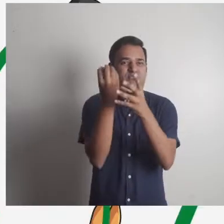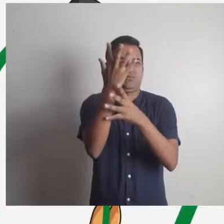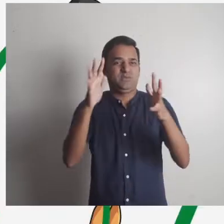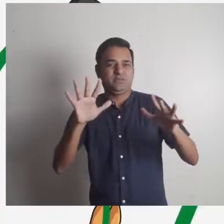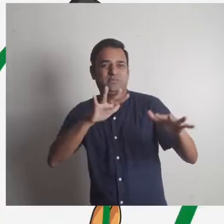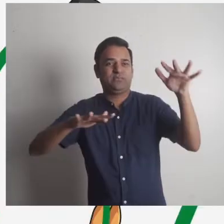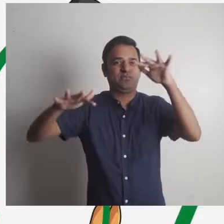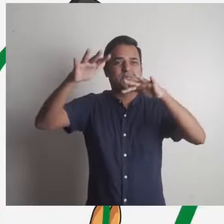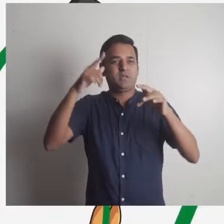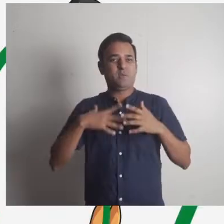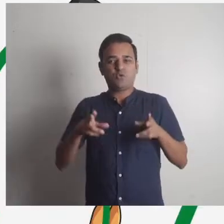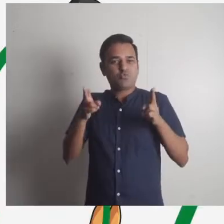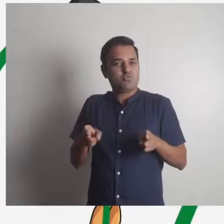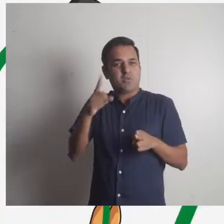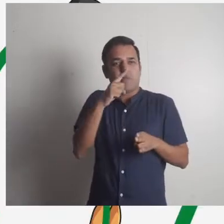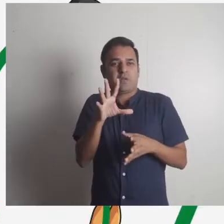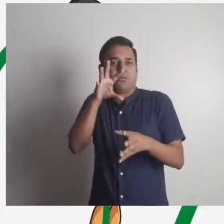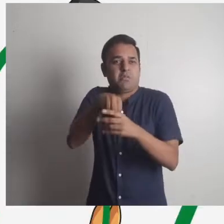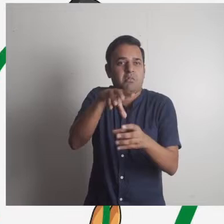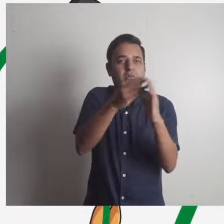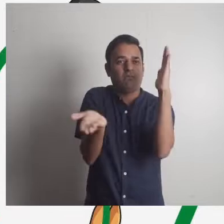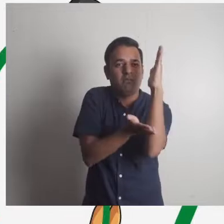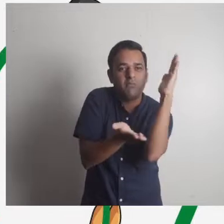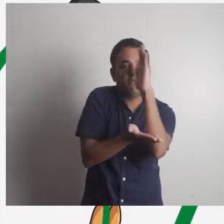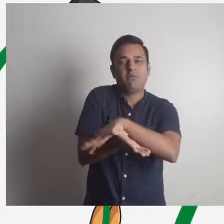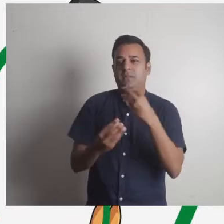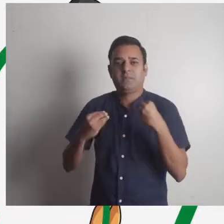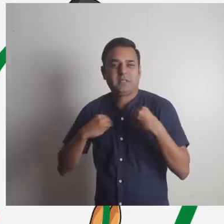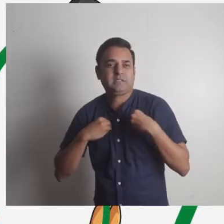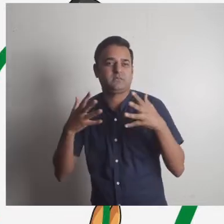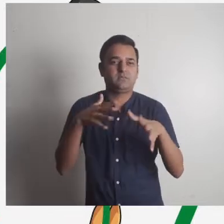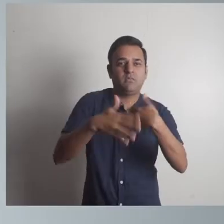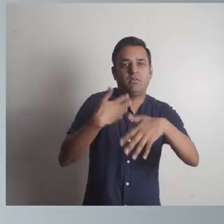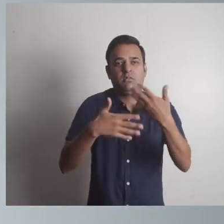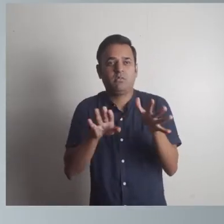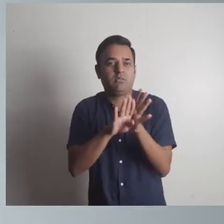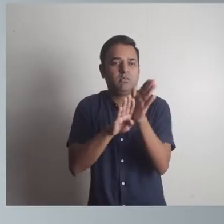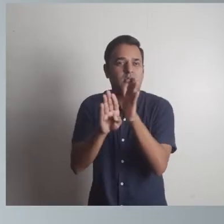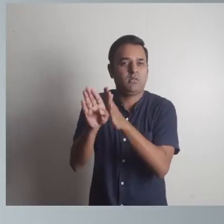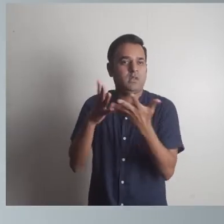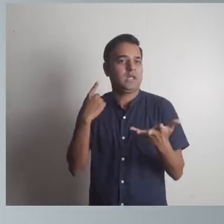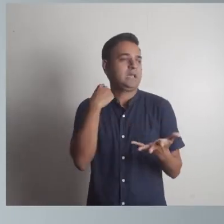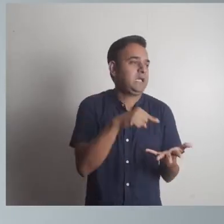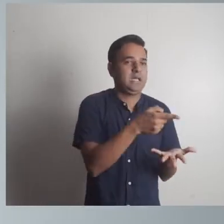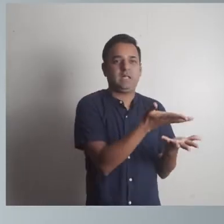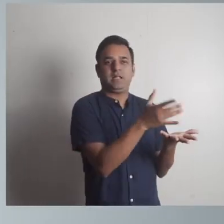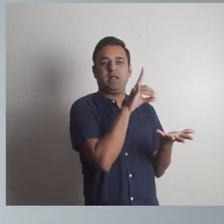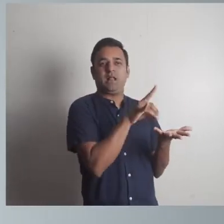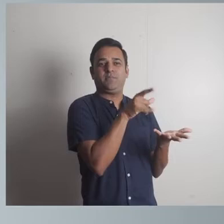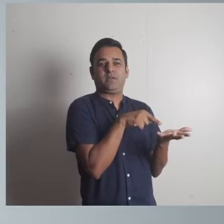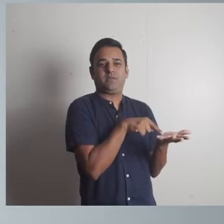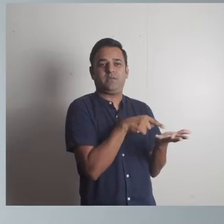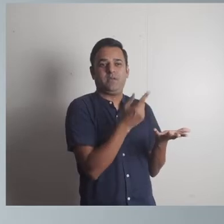really, one of the things that we're interested in thinking and talking about is, if we're uncomfortable